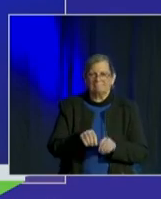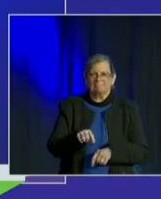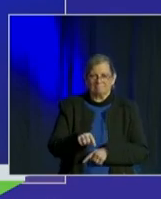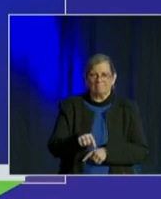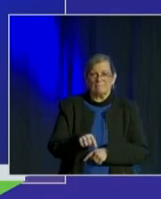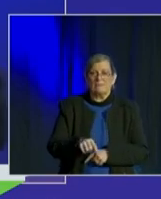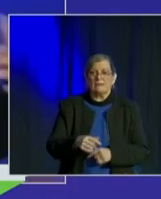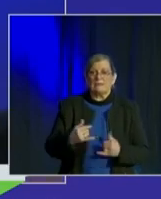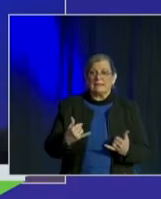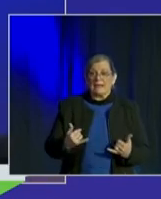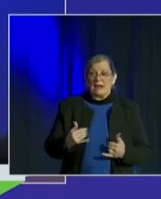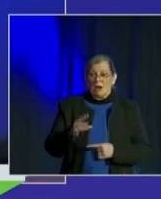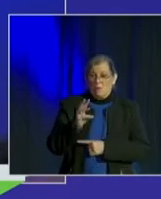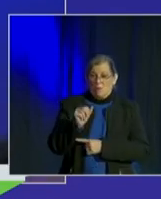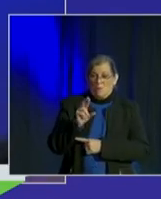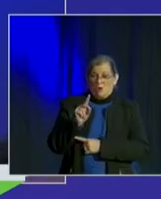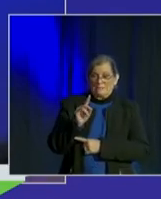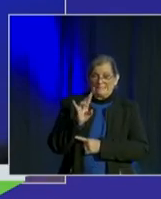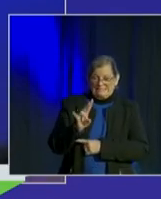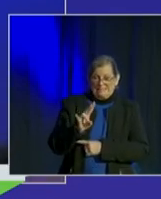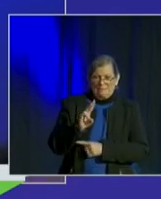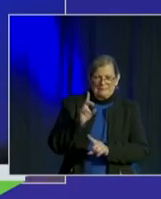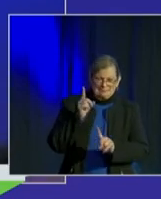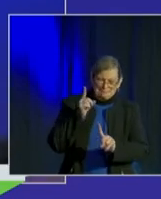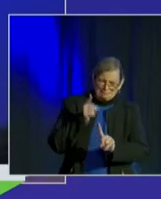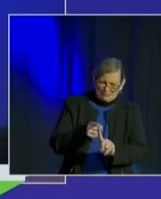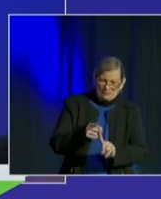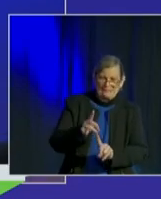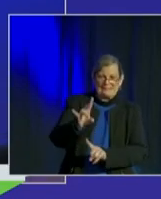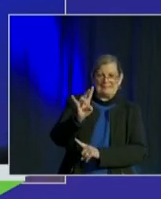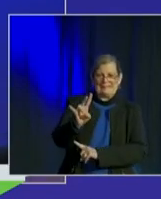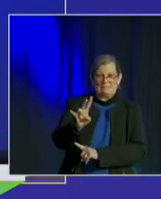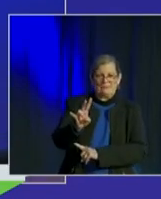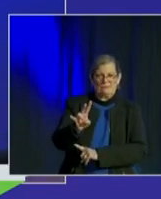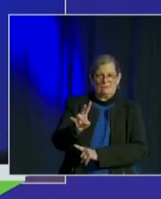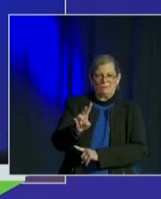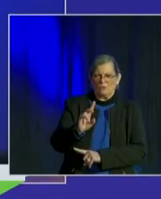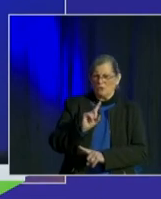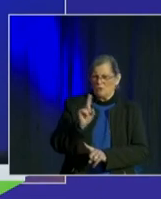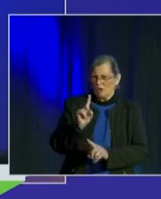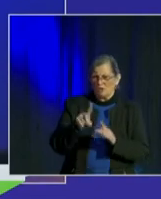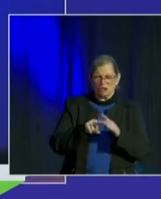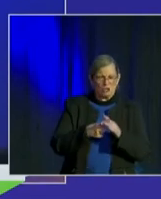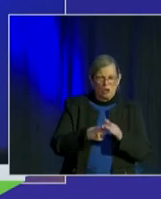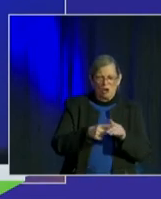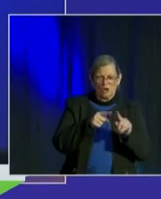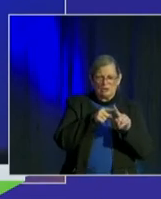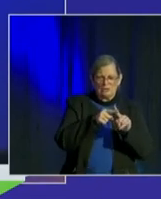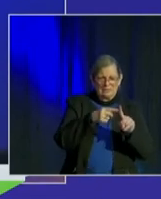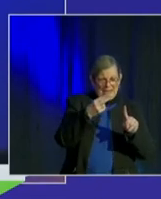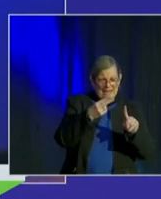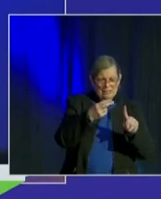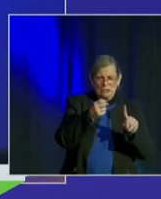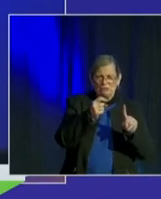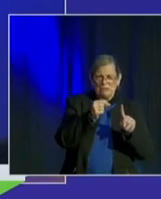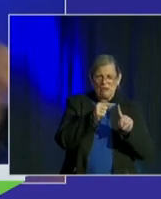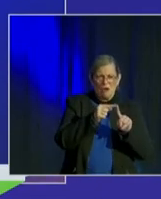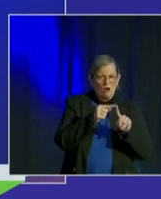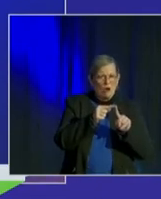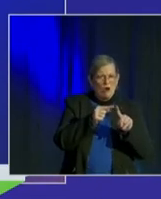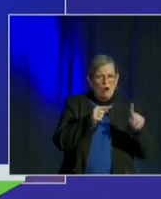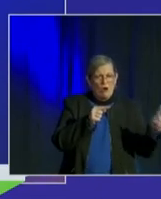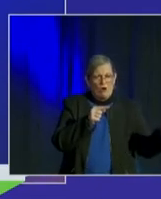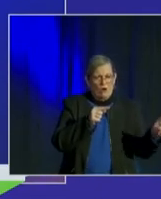Ward 7 side over to where it starts on H Street. What has